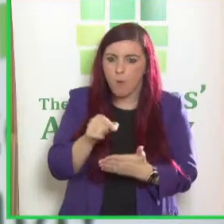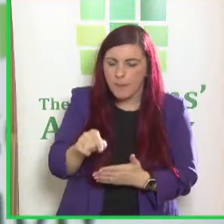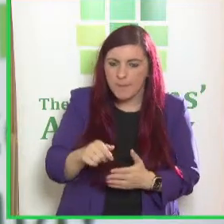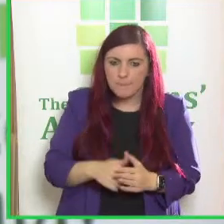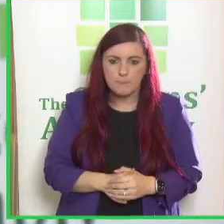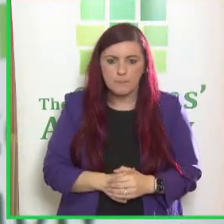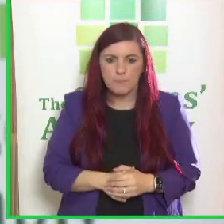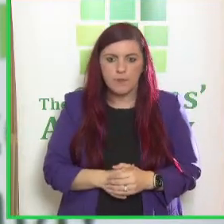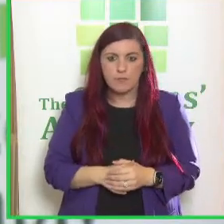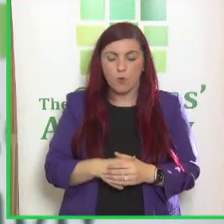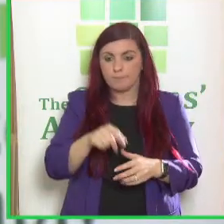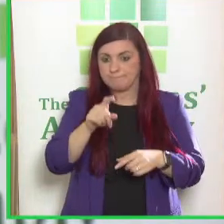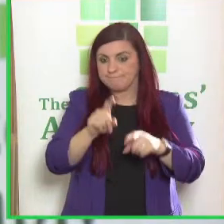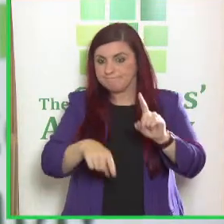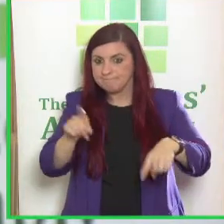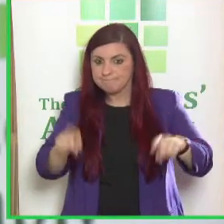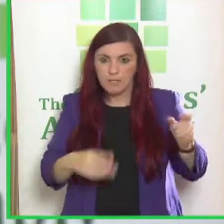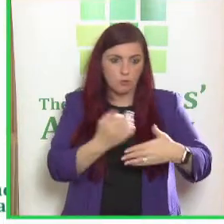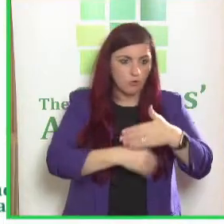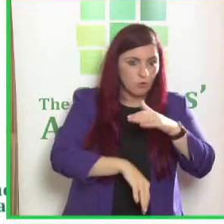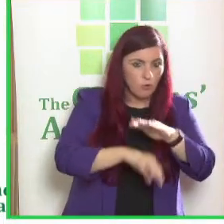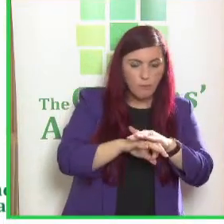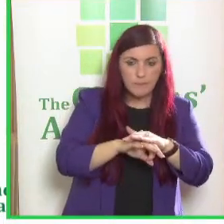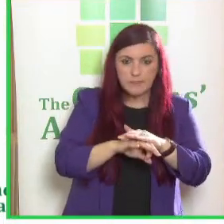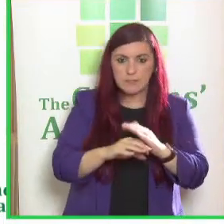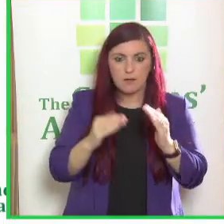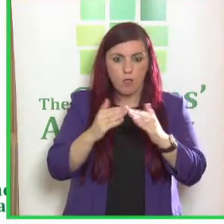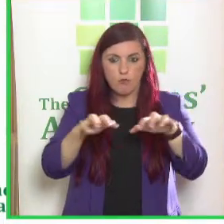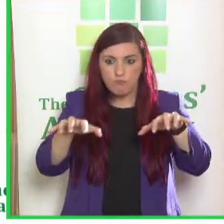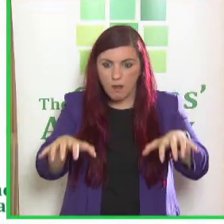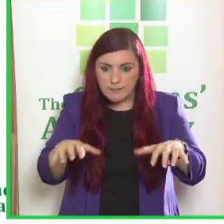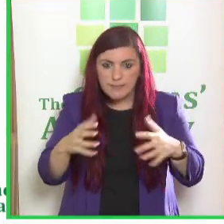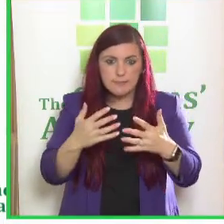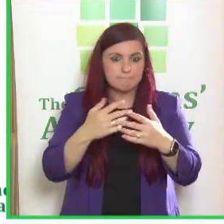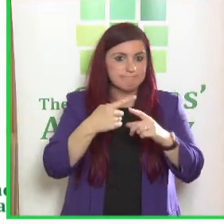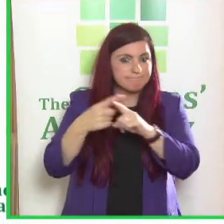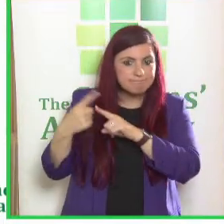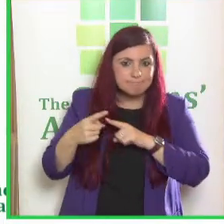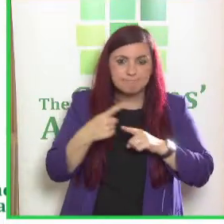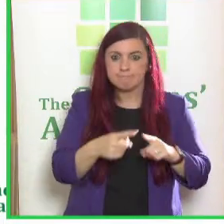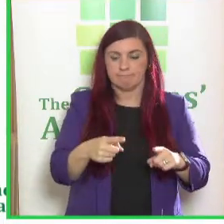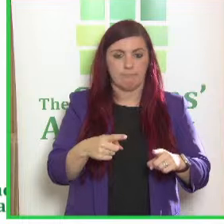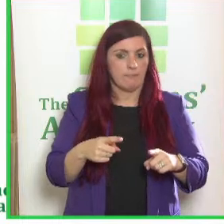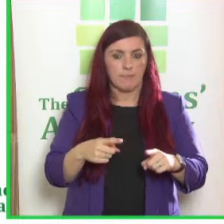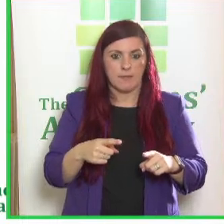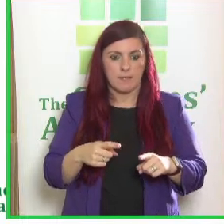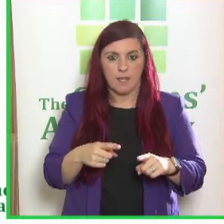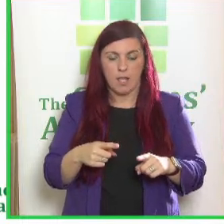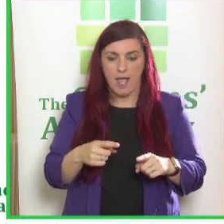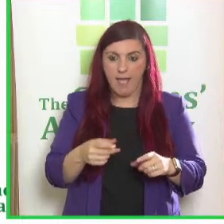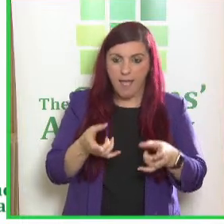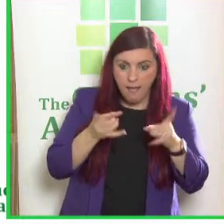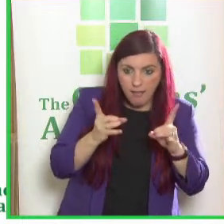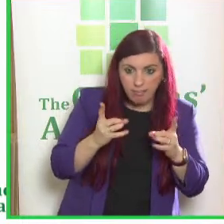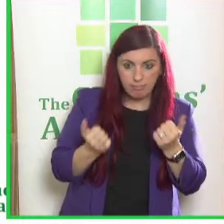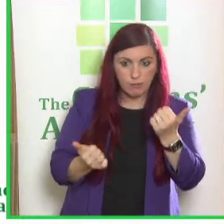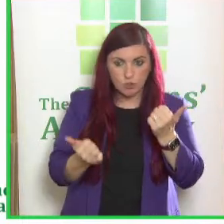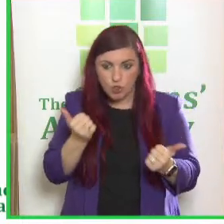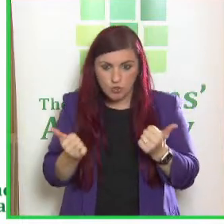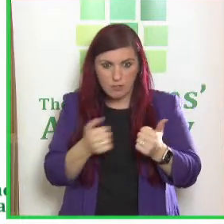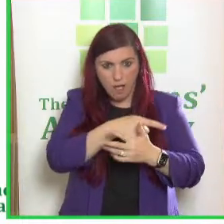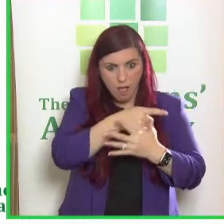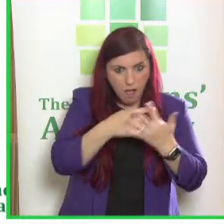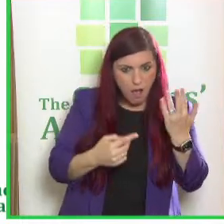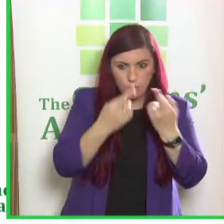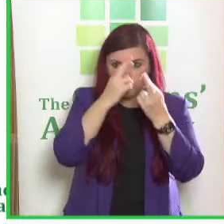here in the room today, from government, the Oireachtas to judiciary, right across the sectors, health, justice, education, so on. It's